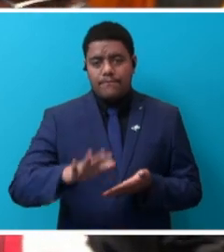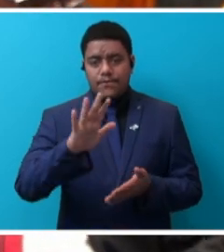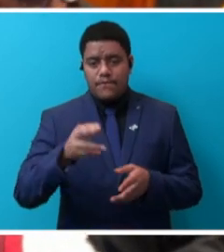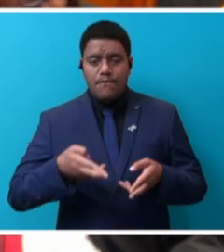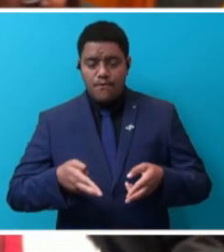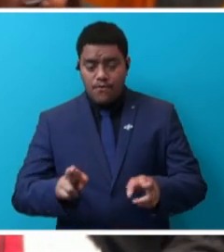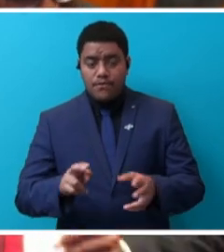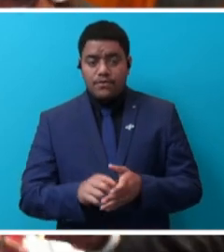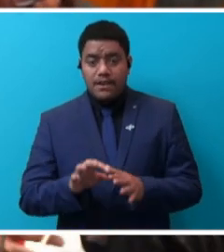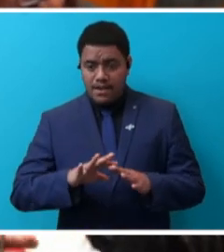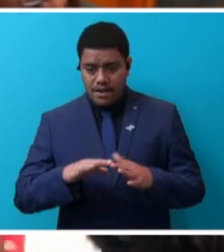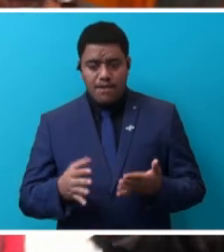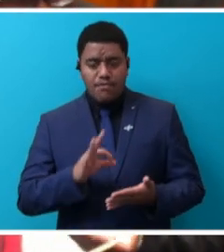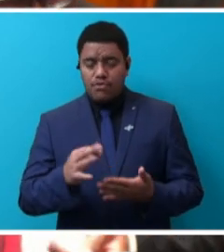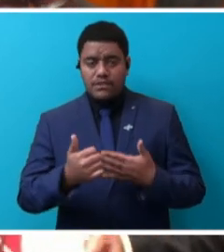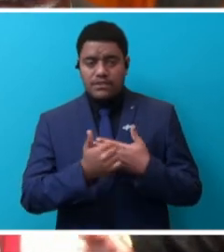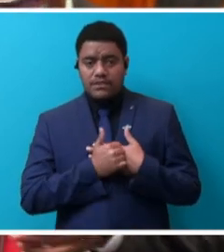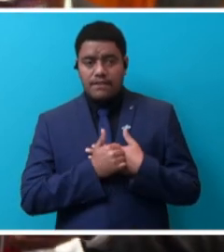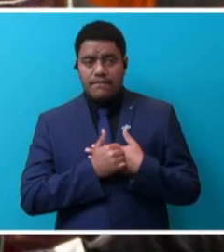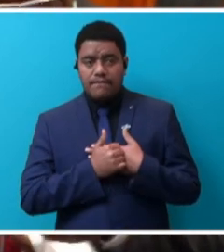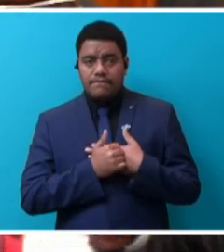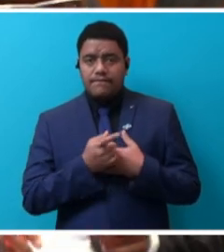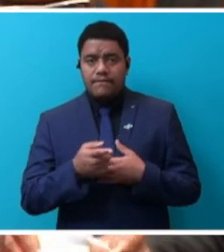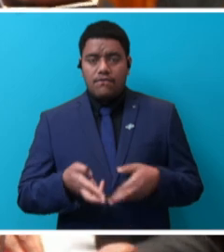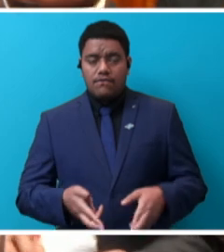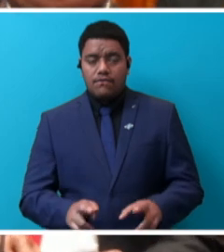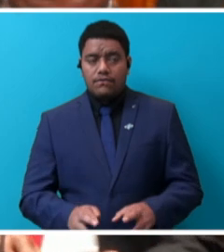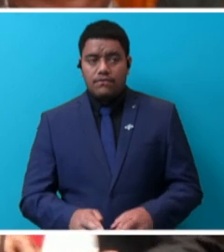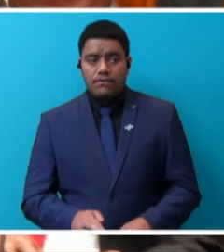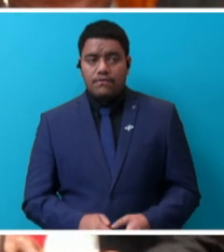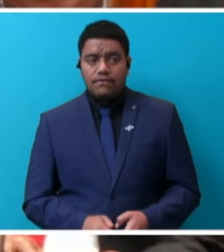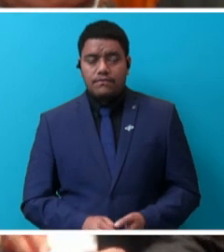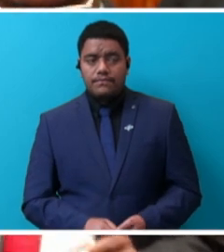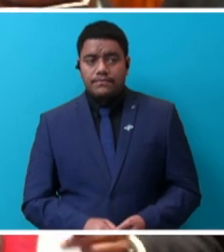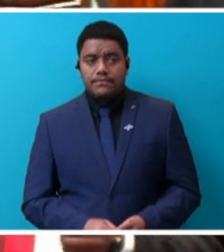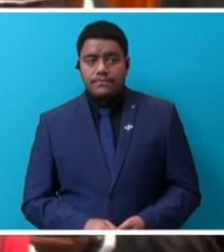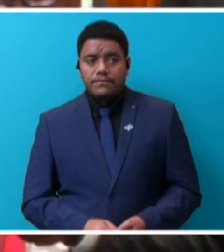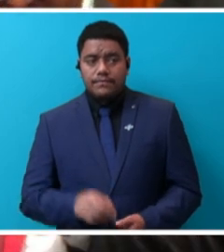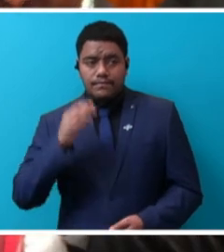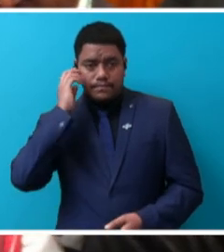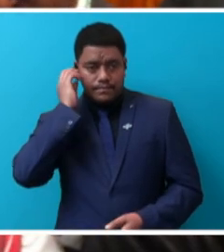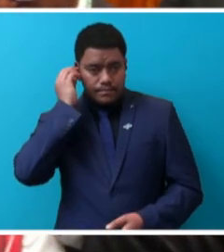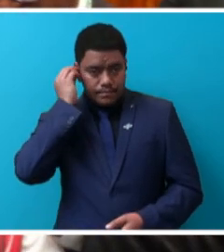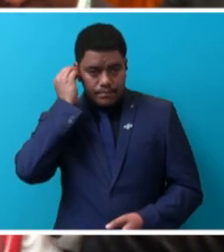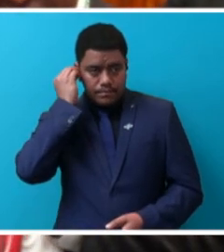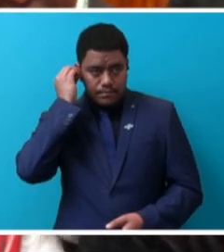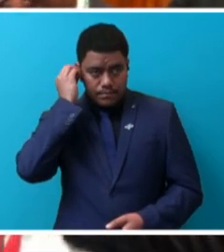resulting in unsafe and unreliable conditions for motorists and pedestrians. It has